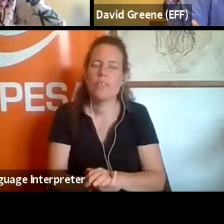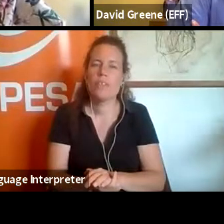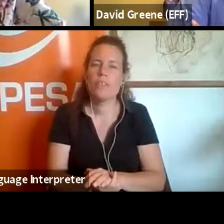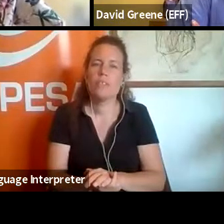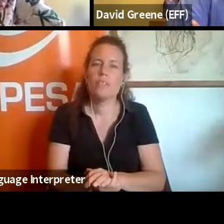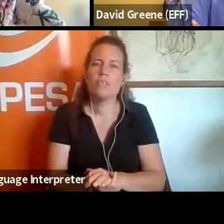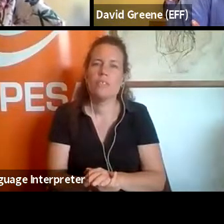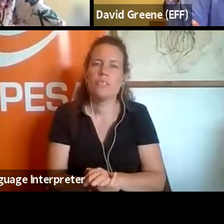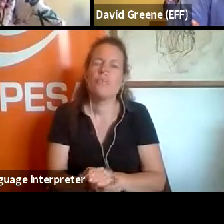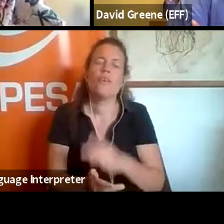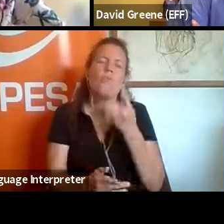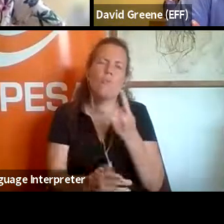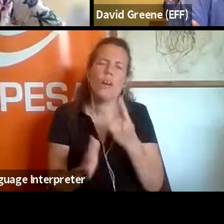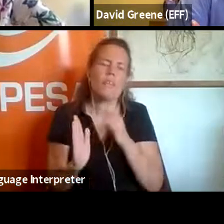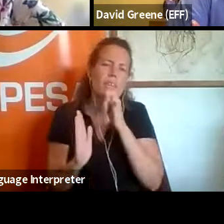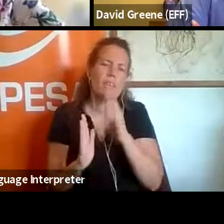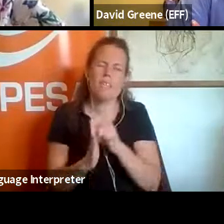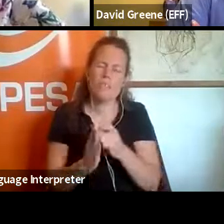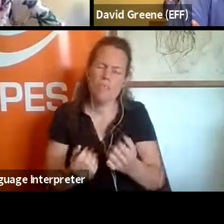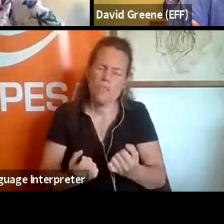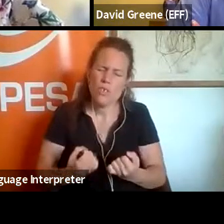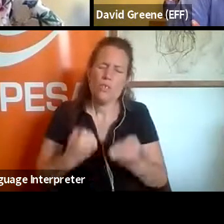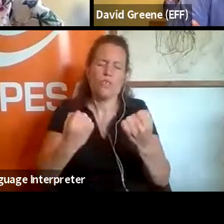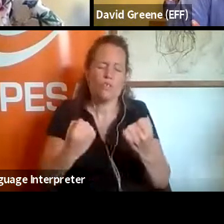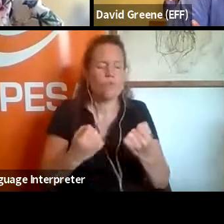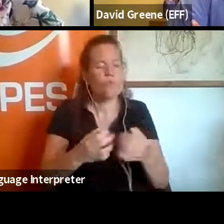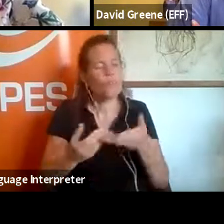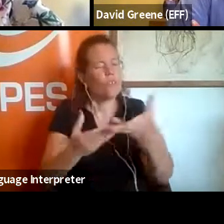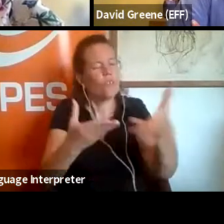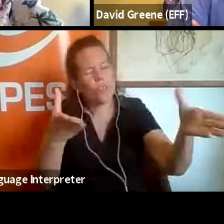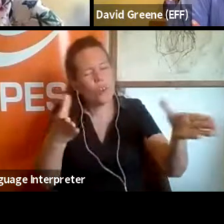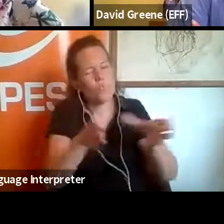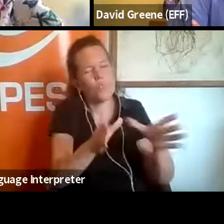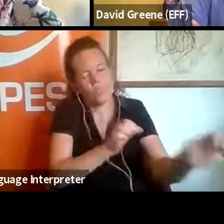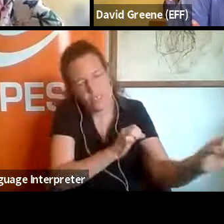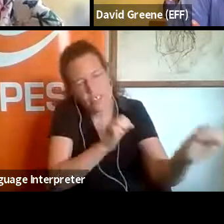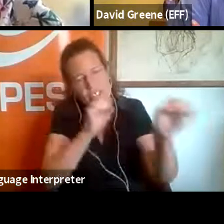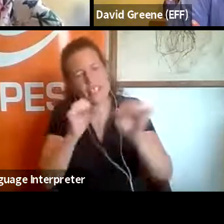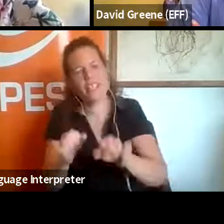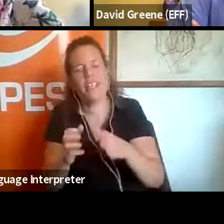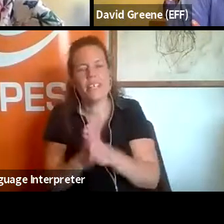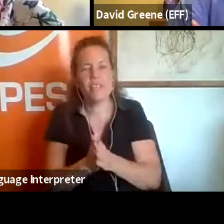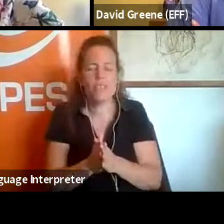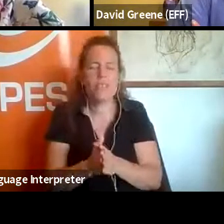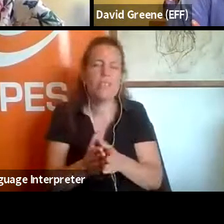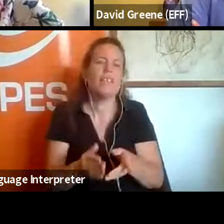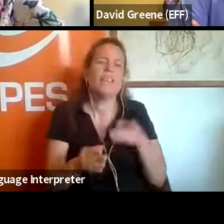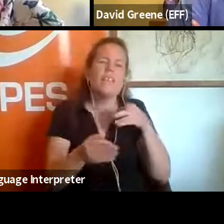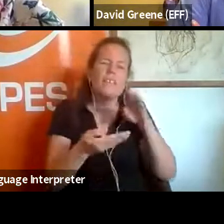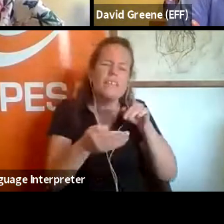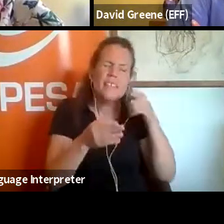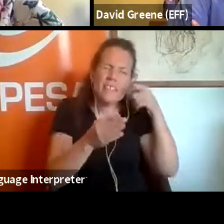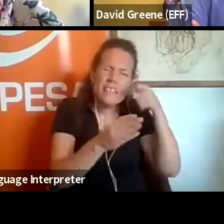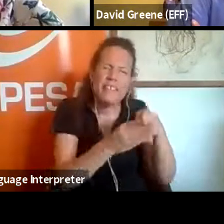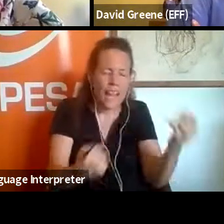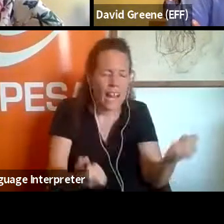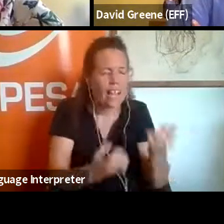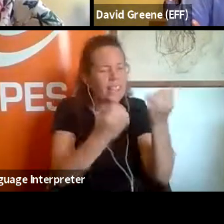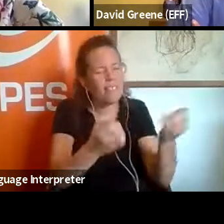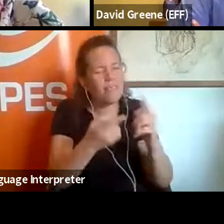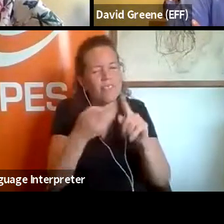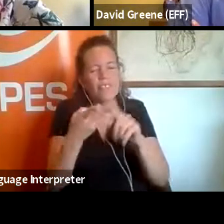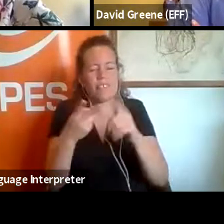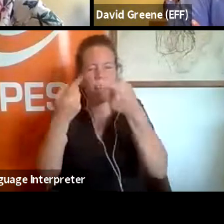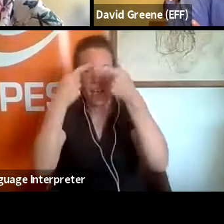have a strong community engagement and coordination with key activists, academia, to make sure that they are able to